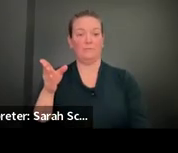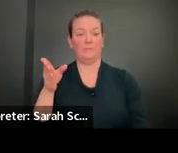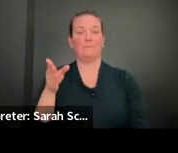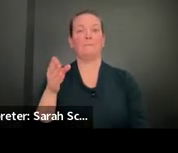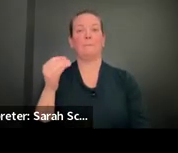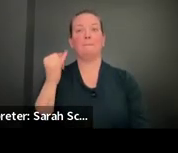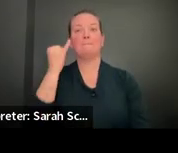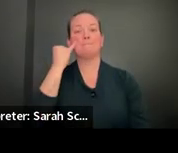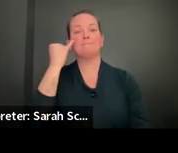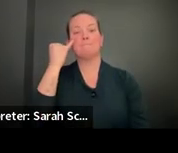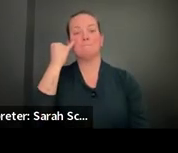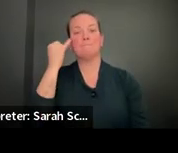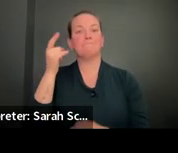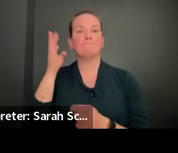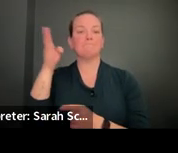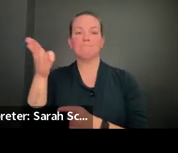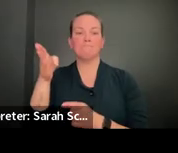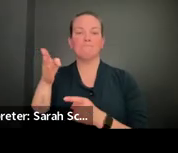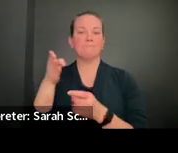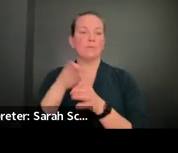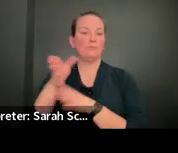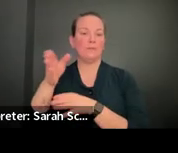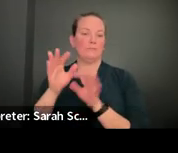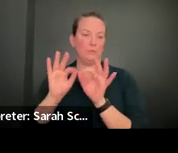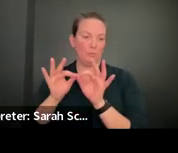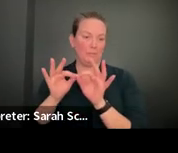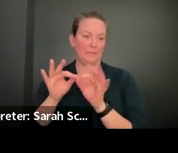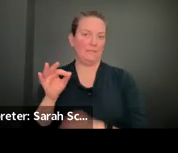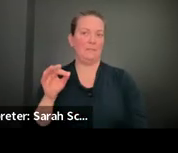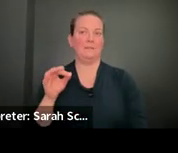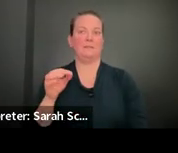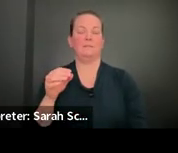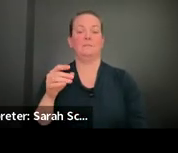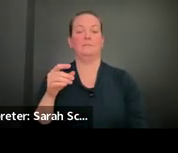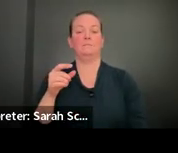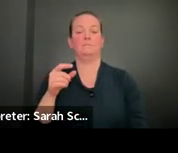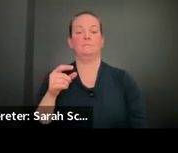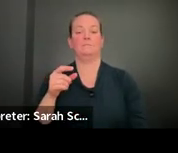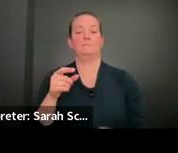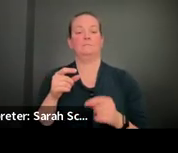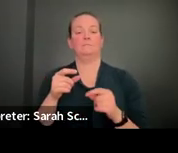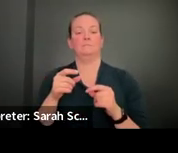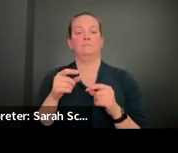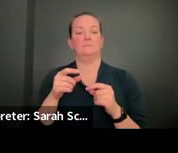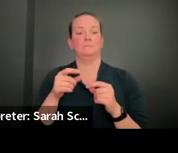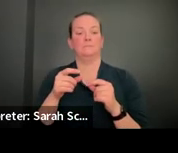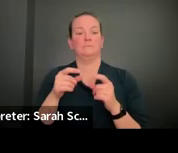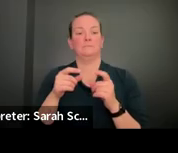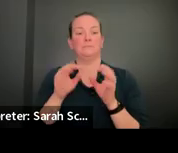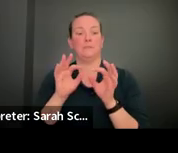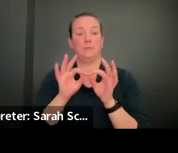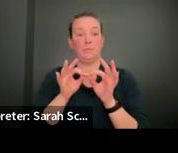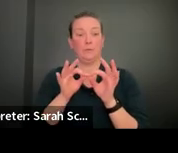to have a career in interpreting, because when you're starting as an interpreter, you